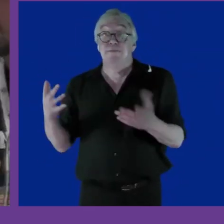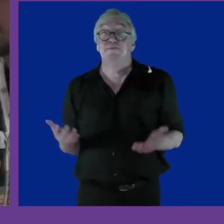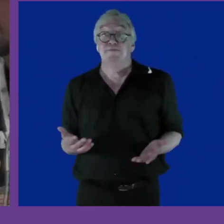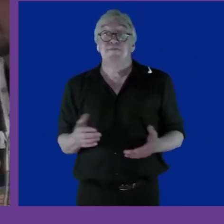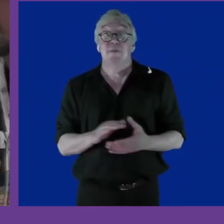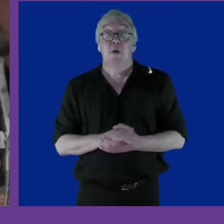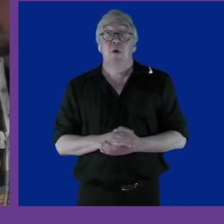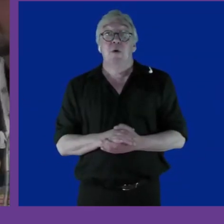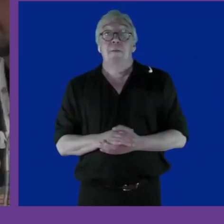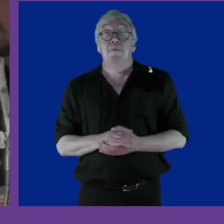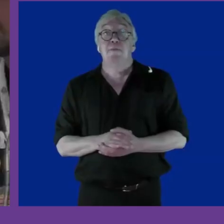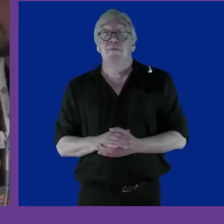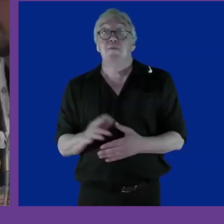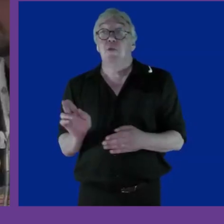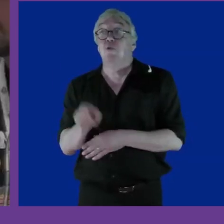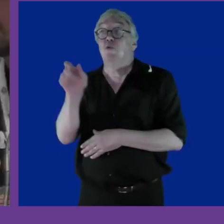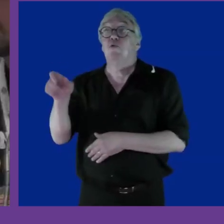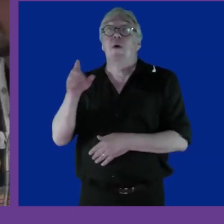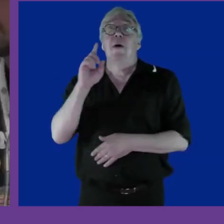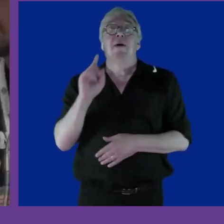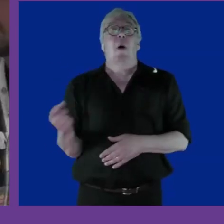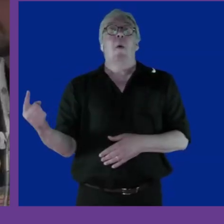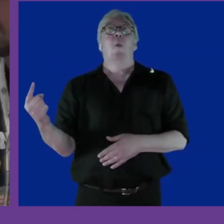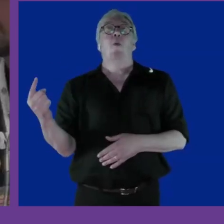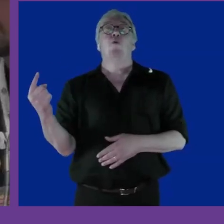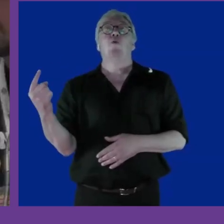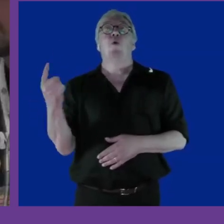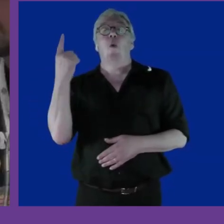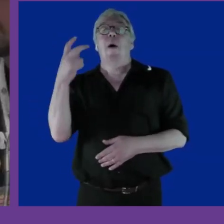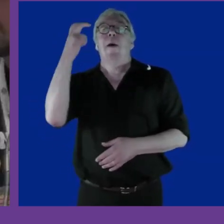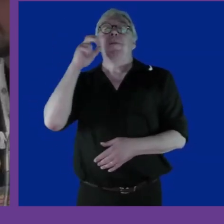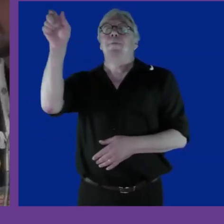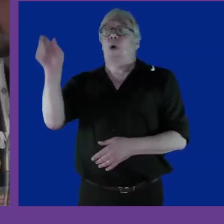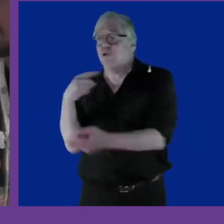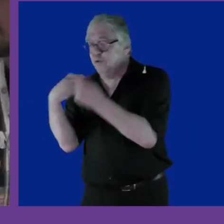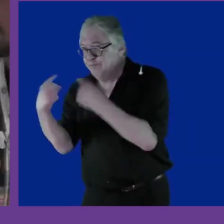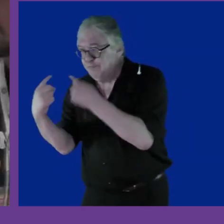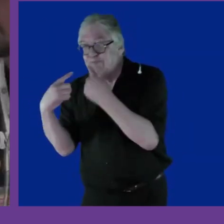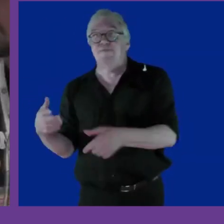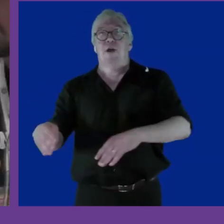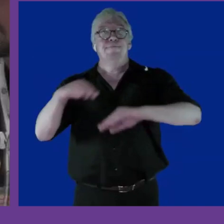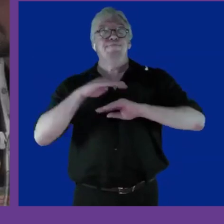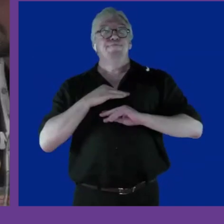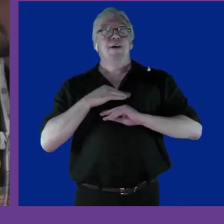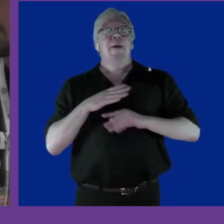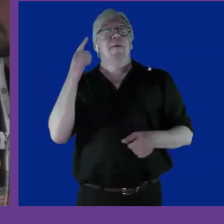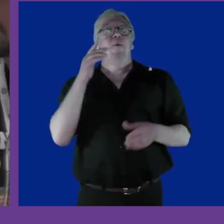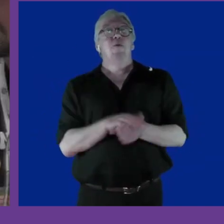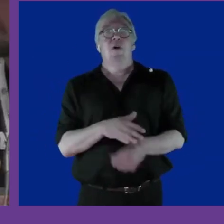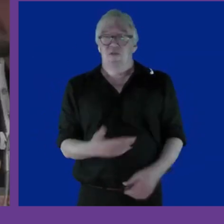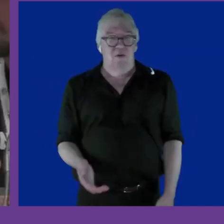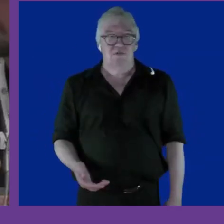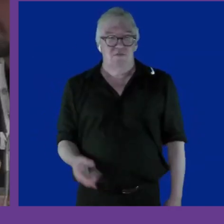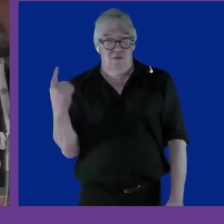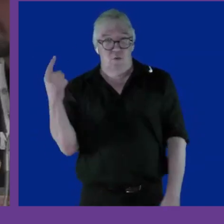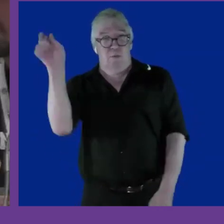to also involve enough users. Talking to just one blind person will never give you information you want, because this